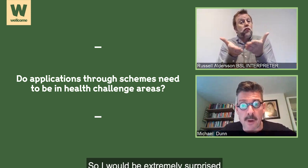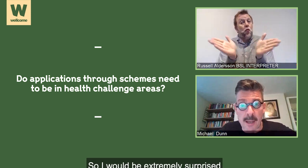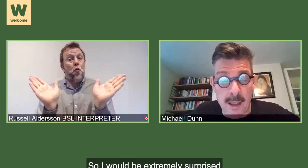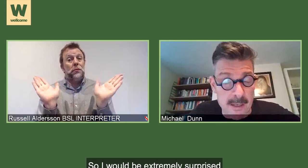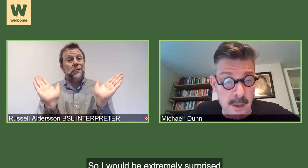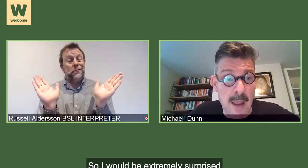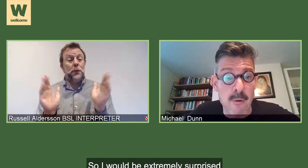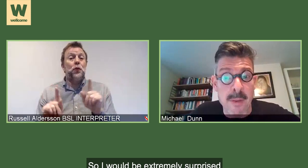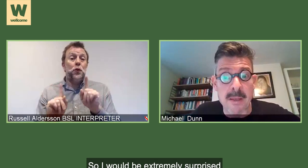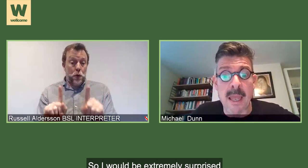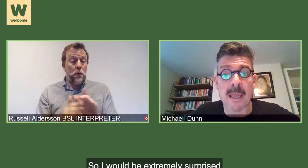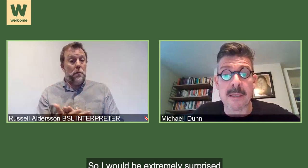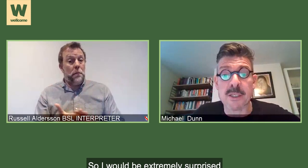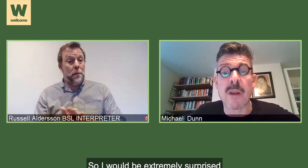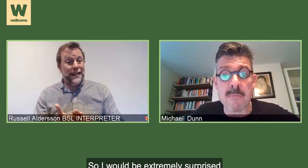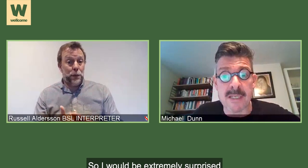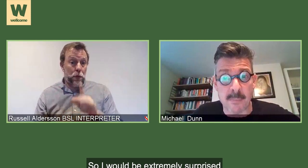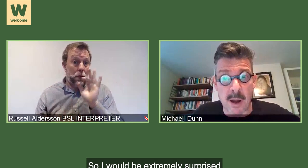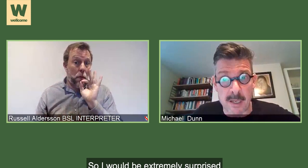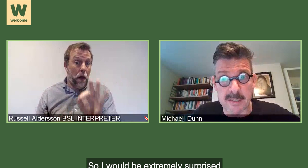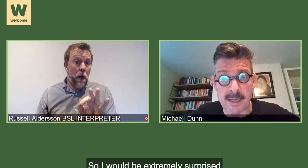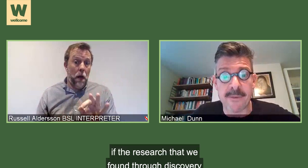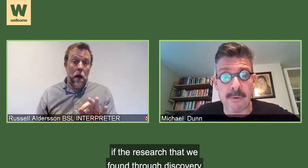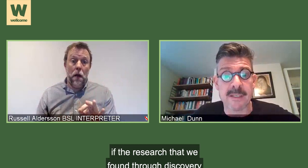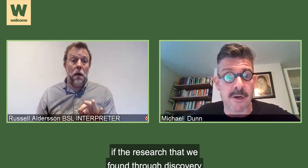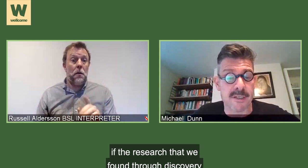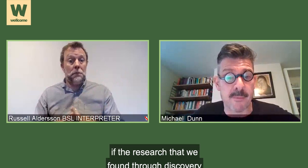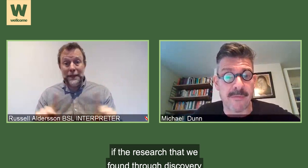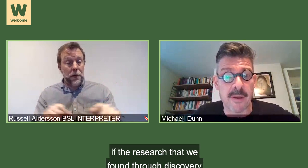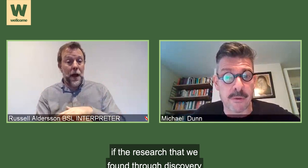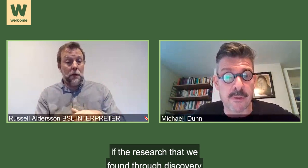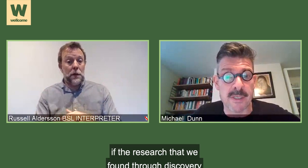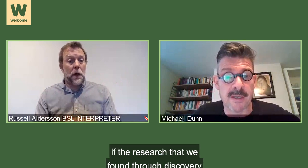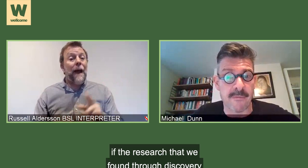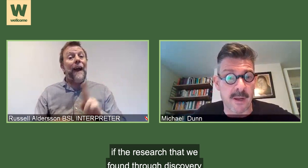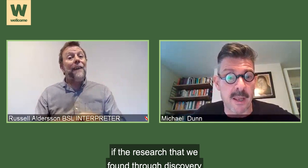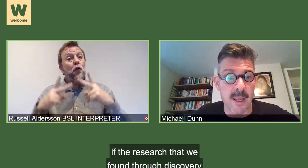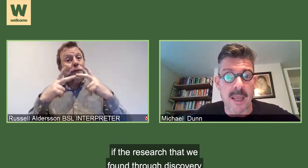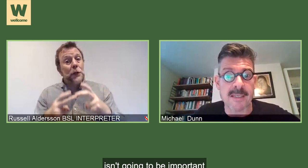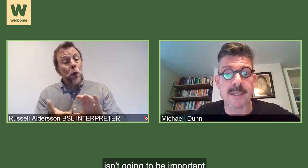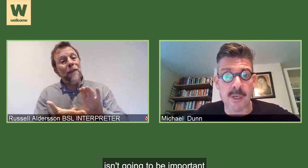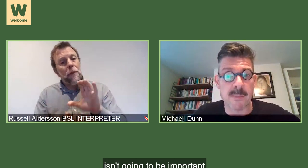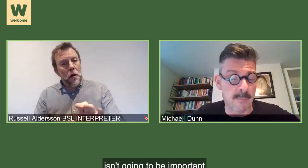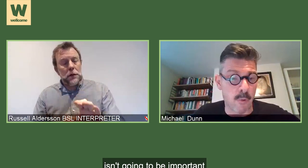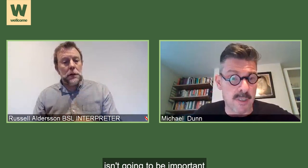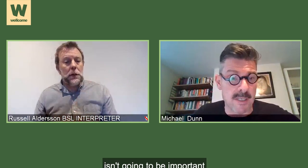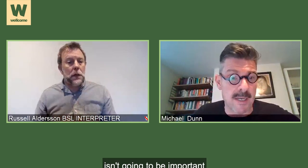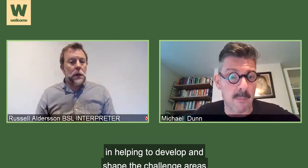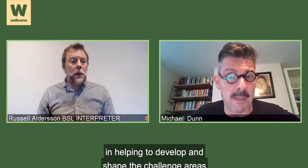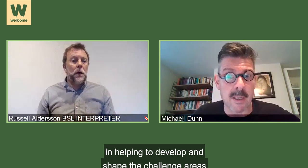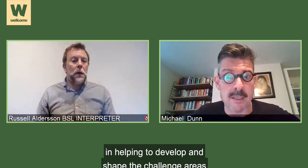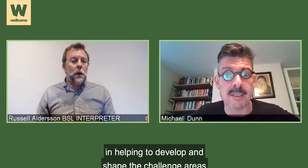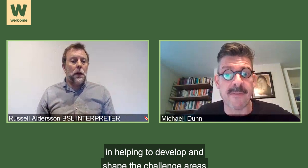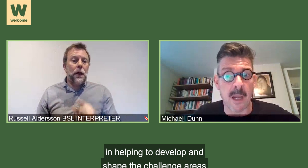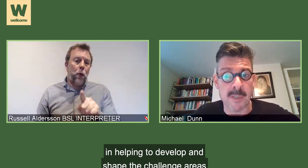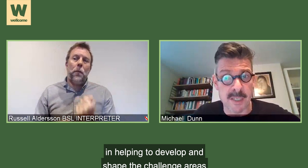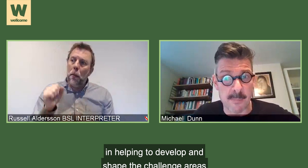So, you know, I would be extremely surprised if the research that we fund through discovery isn't going to be important in